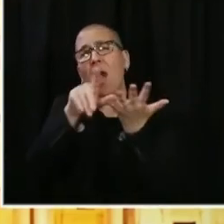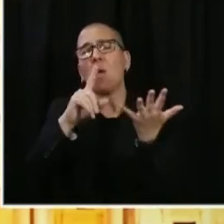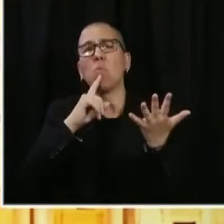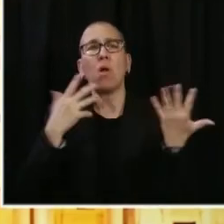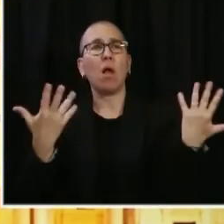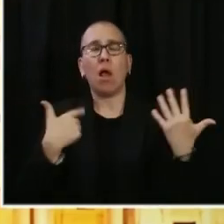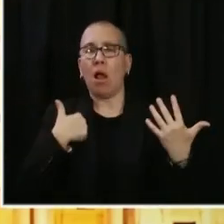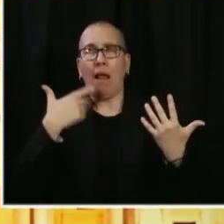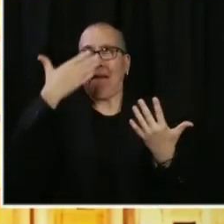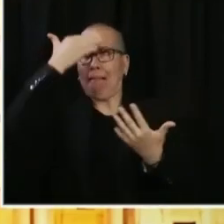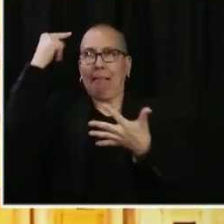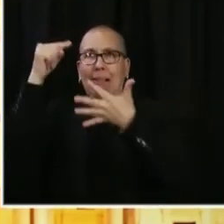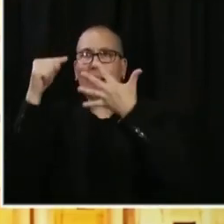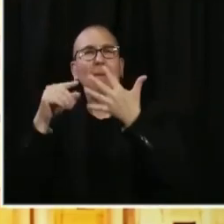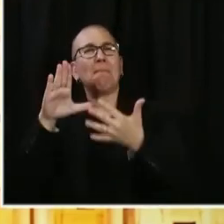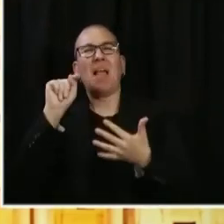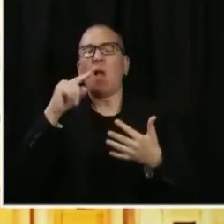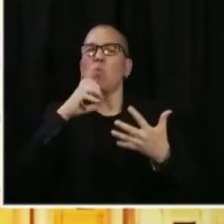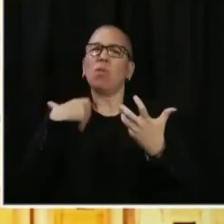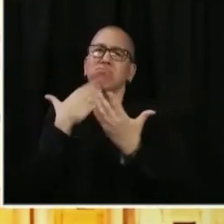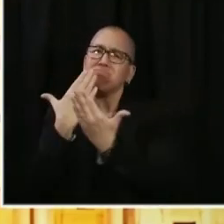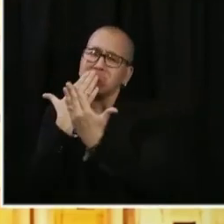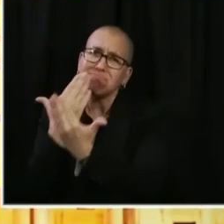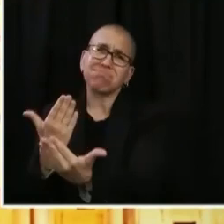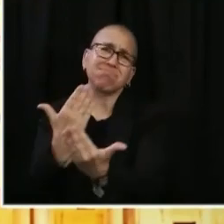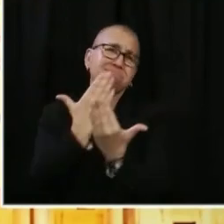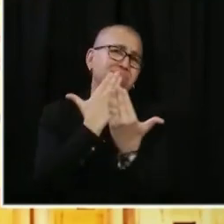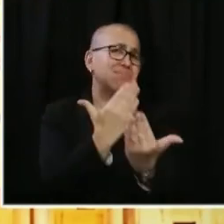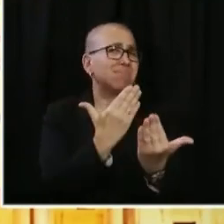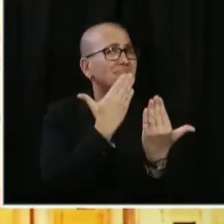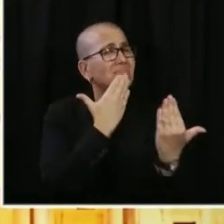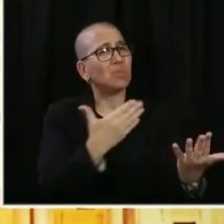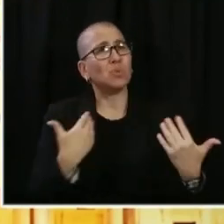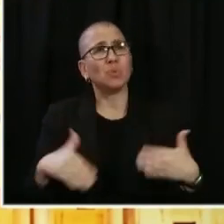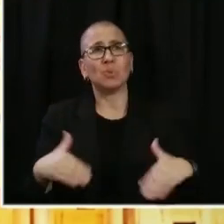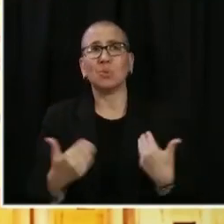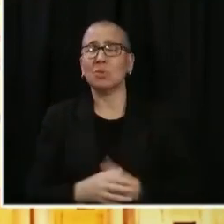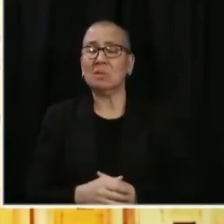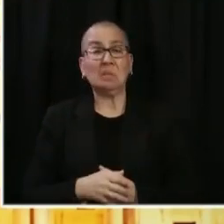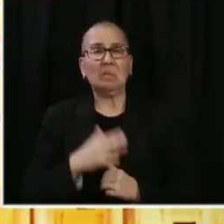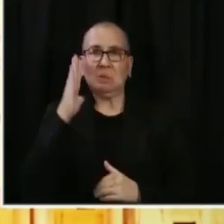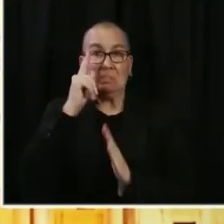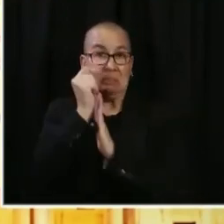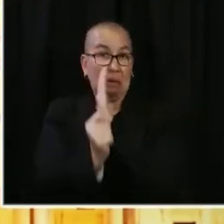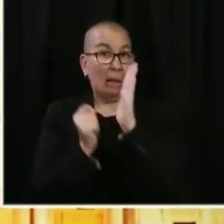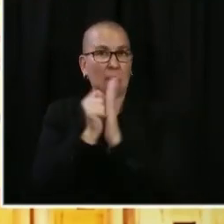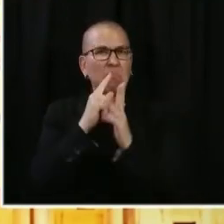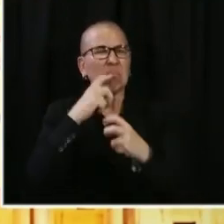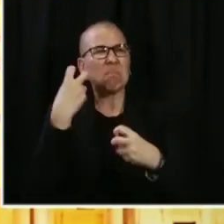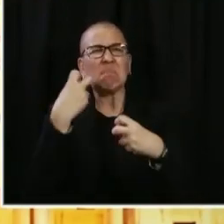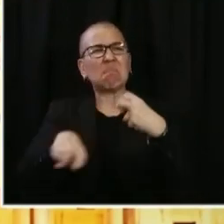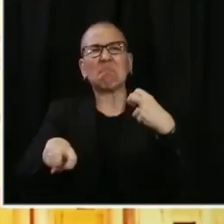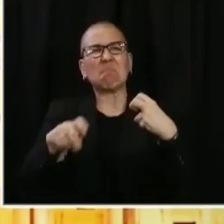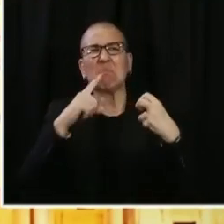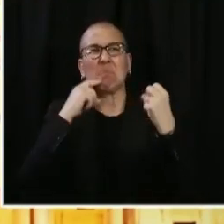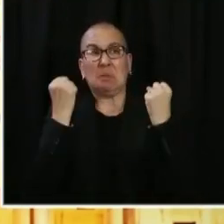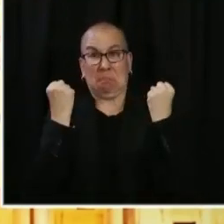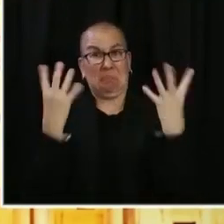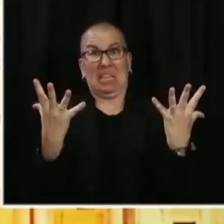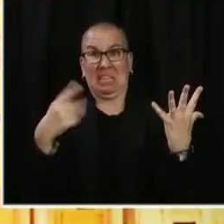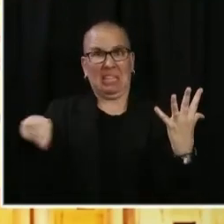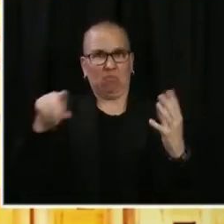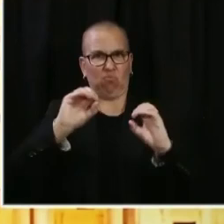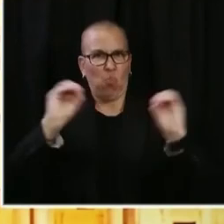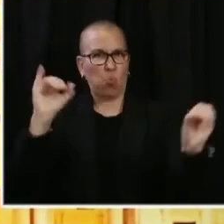now we find ourselves leaning on them during tough times. And the times are tough, Minnesota. Many of you are out of work. Businesses are